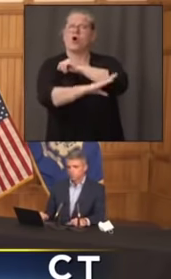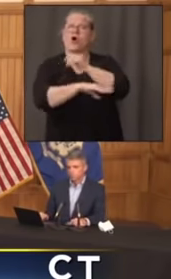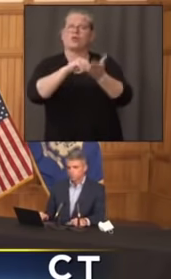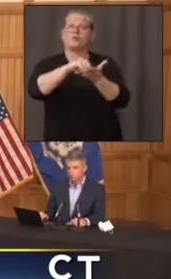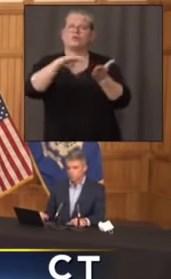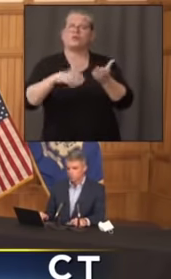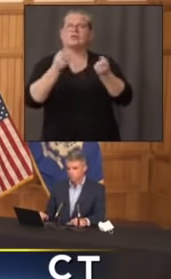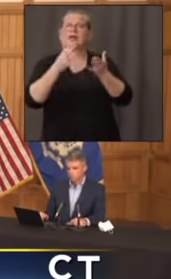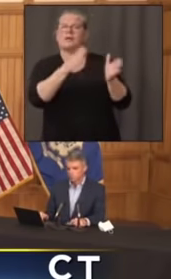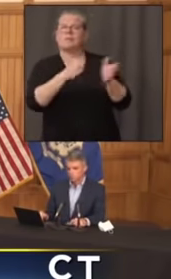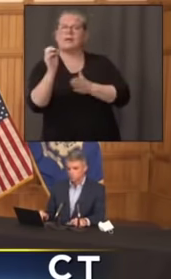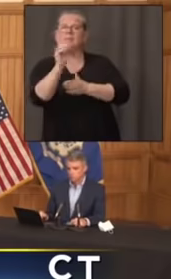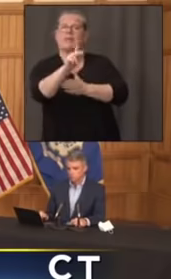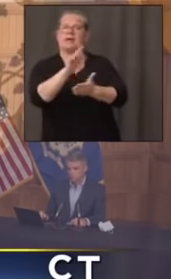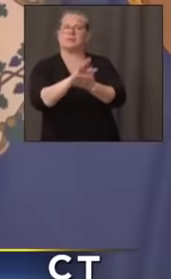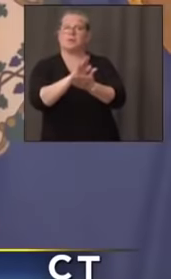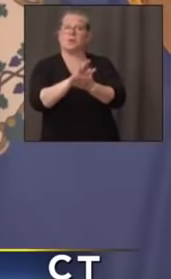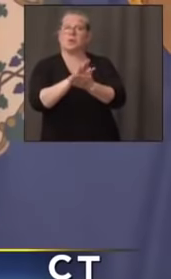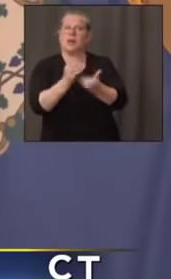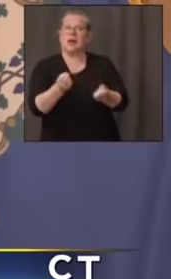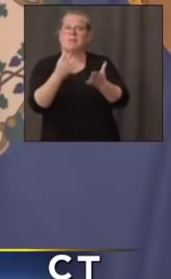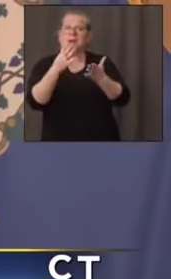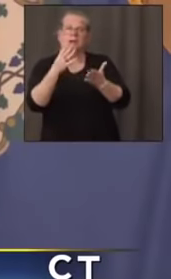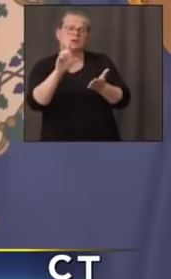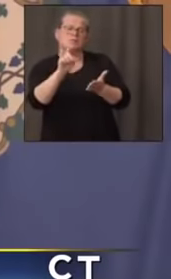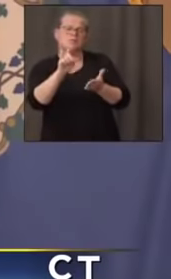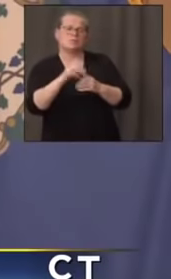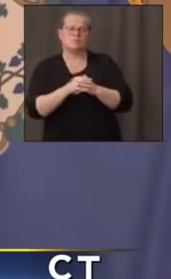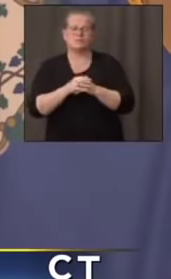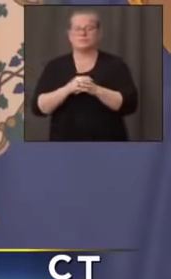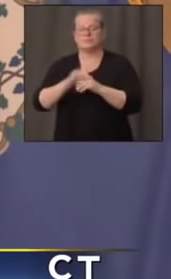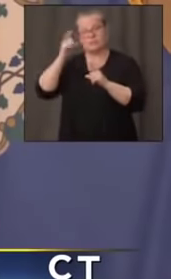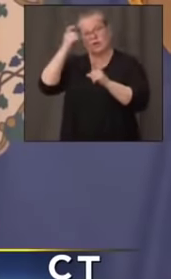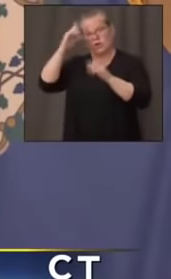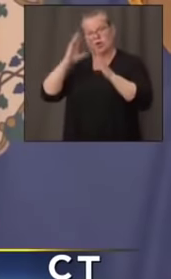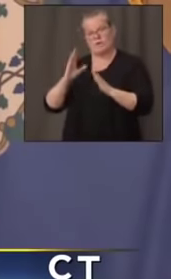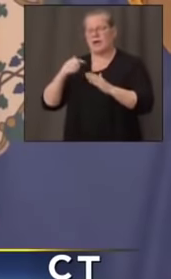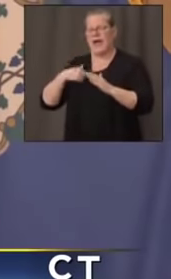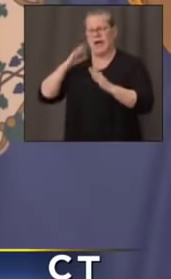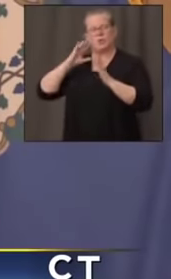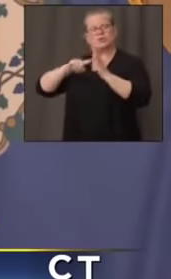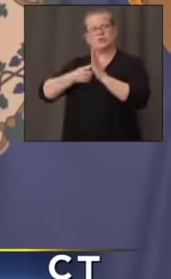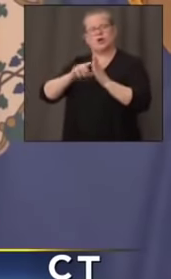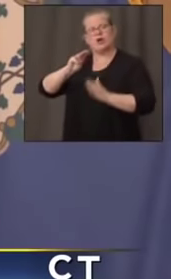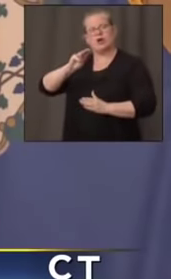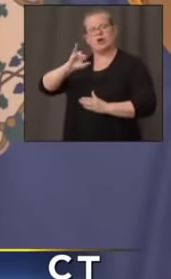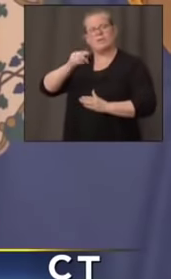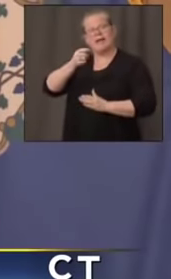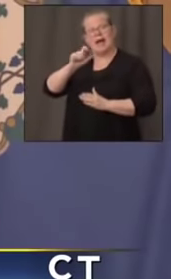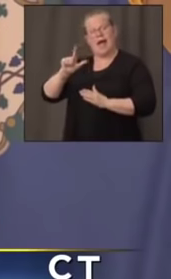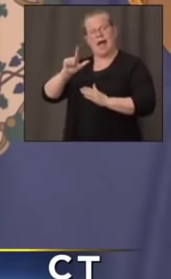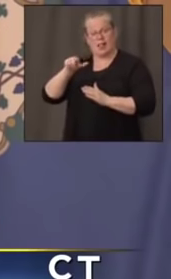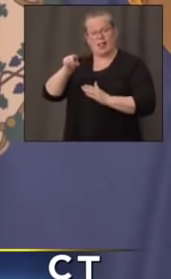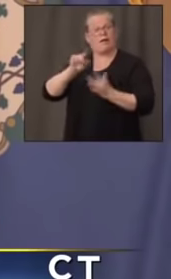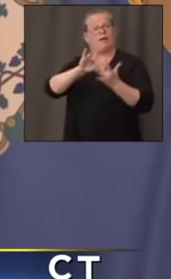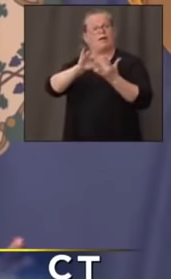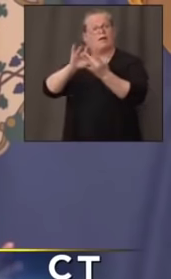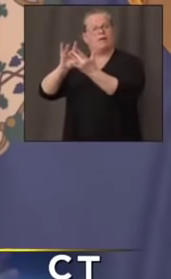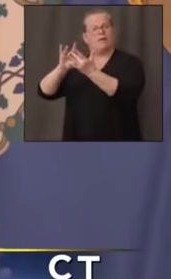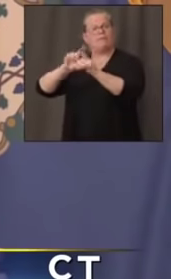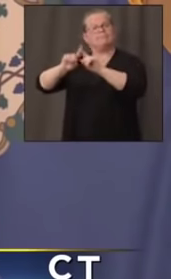I can start with that. What Miguel is doing with all the superintendents is a survey just to answer that very question. There's